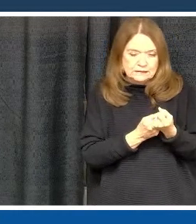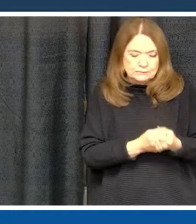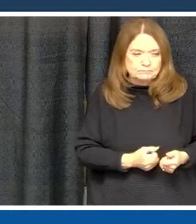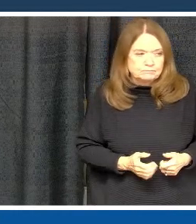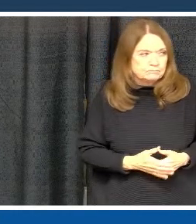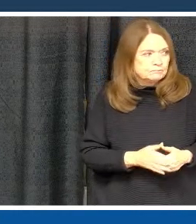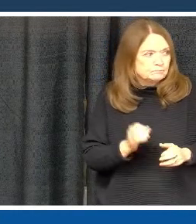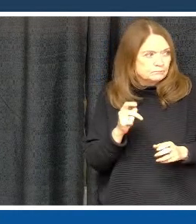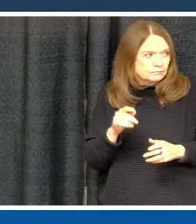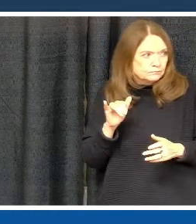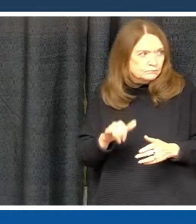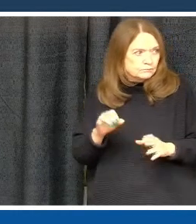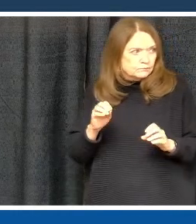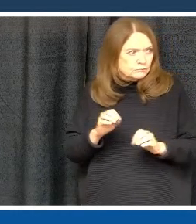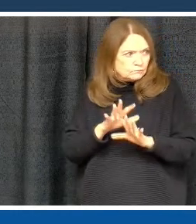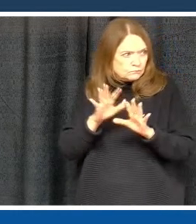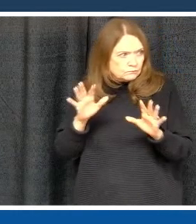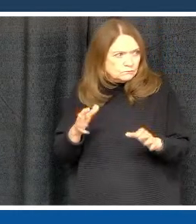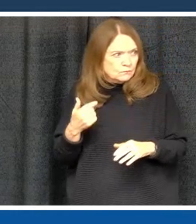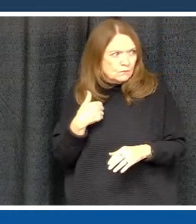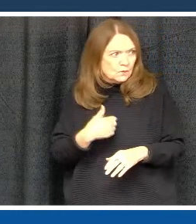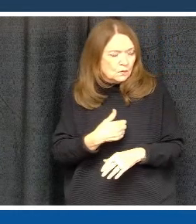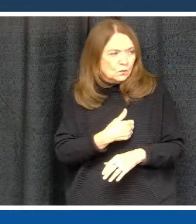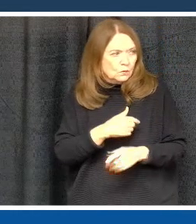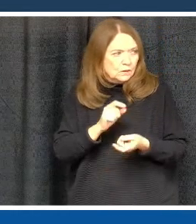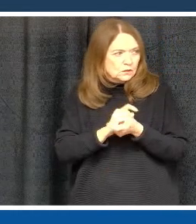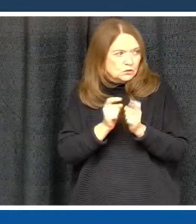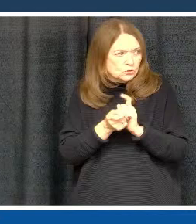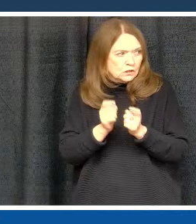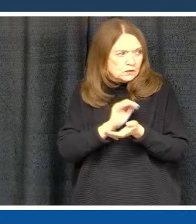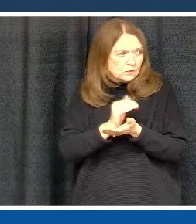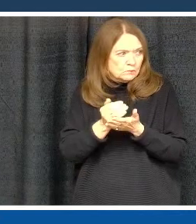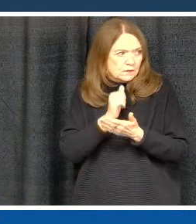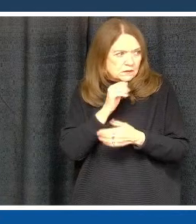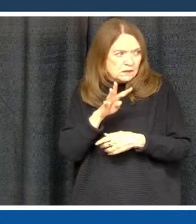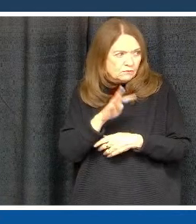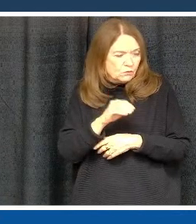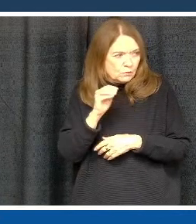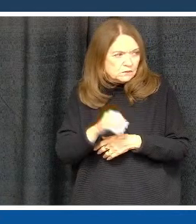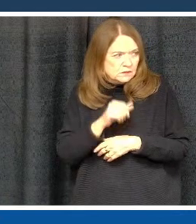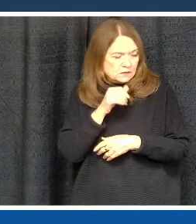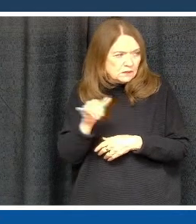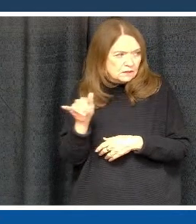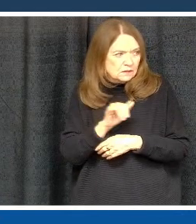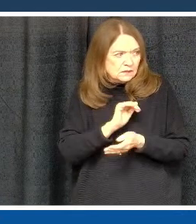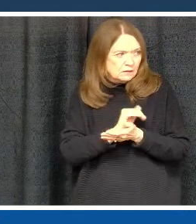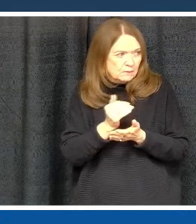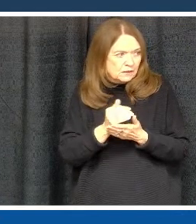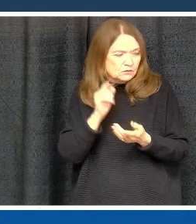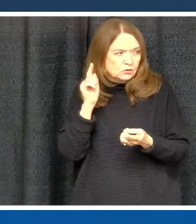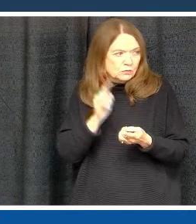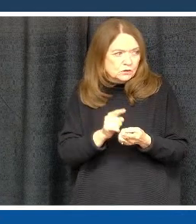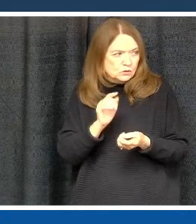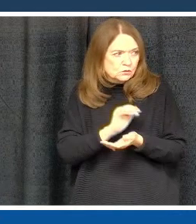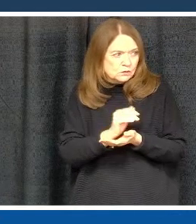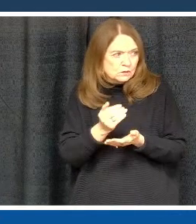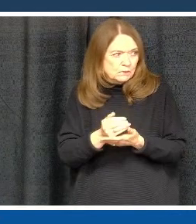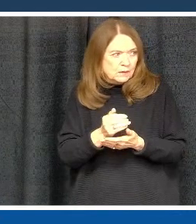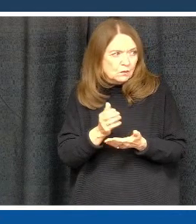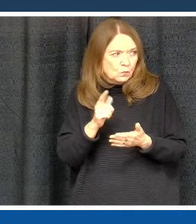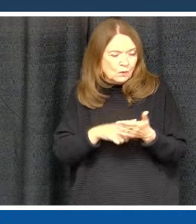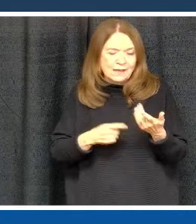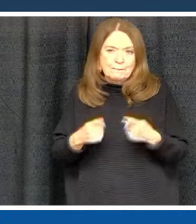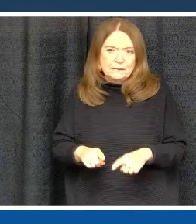if it's obviously, we were to change the amount, it's not 4%, it's not the same amount, it's a reduced amount, what